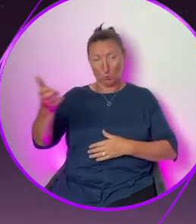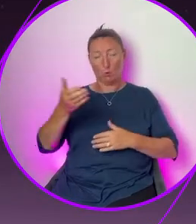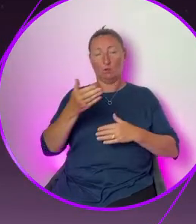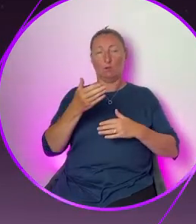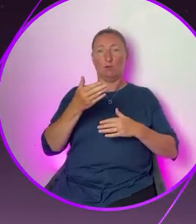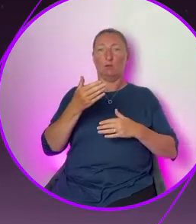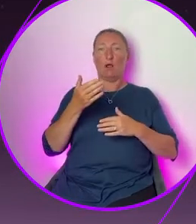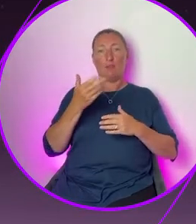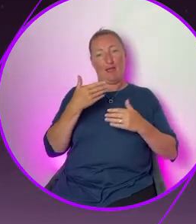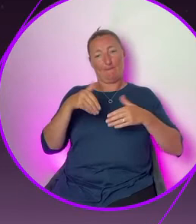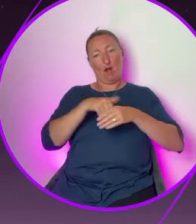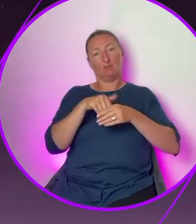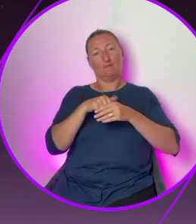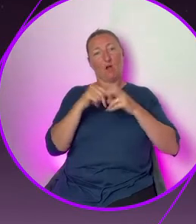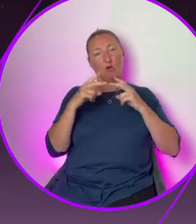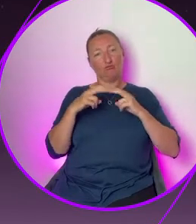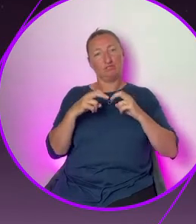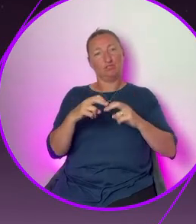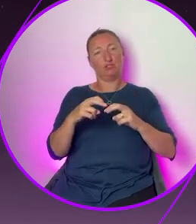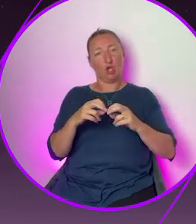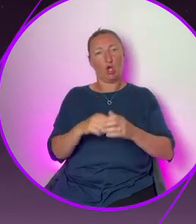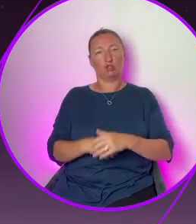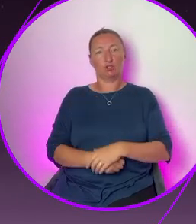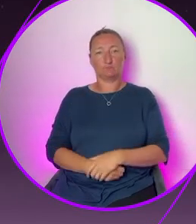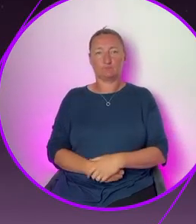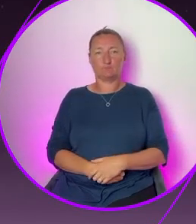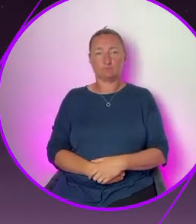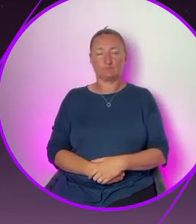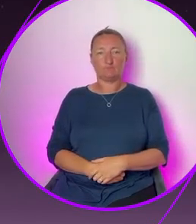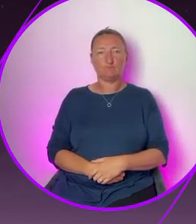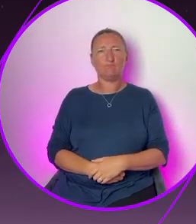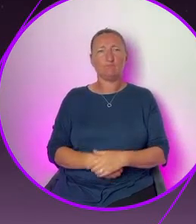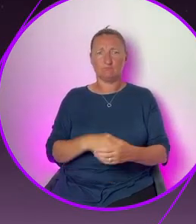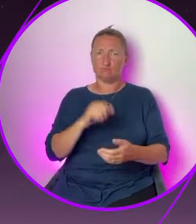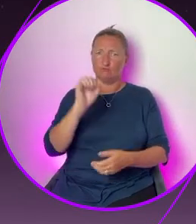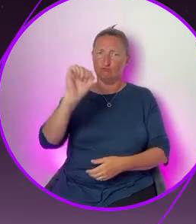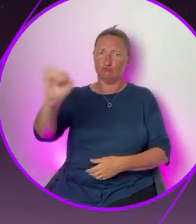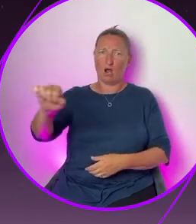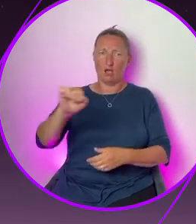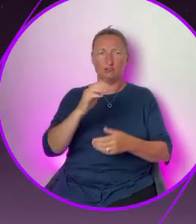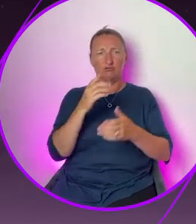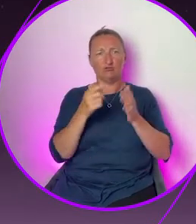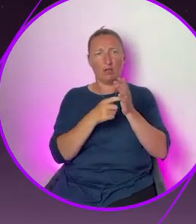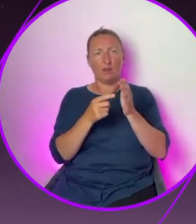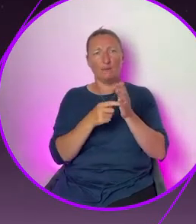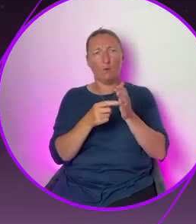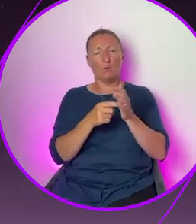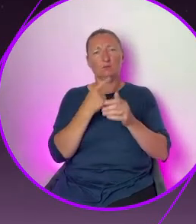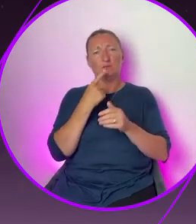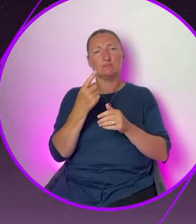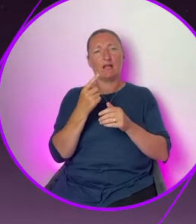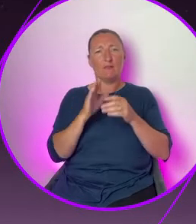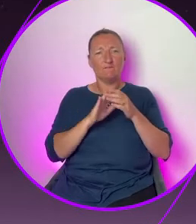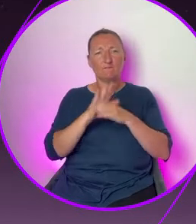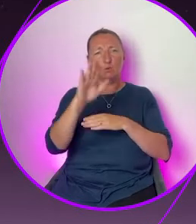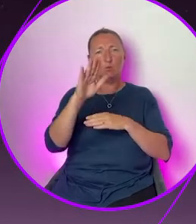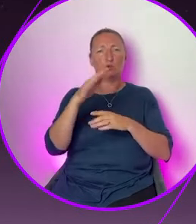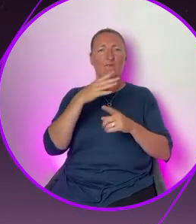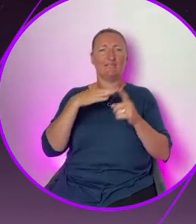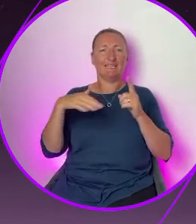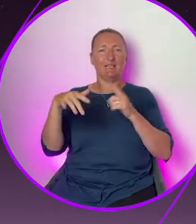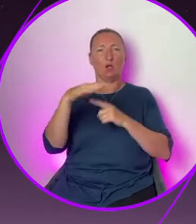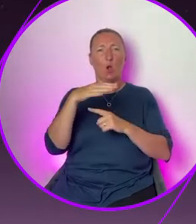of our research process. Yeah, exactly. And I think it's really important to say that Future Art Ecosystems is an ongoing process.